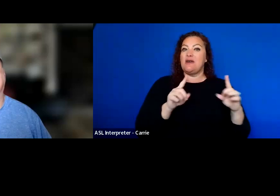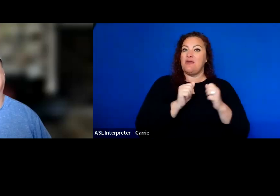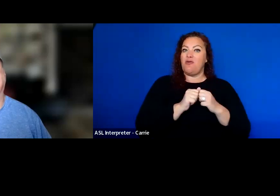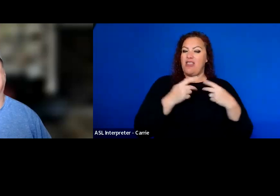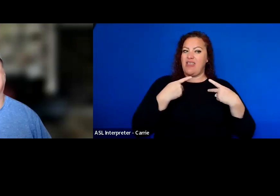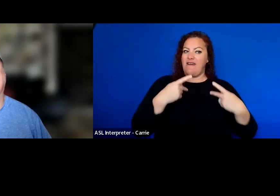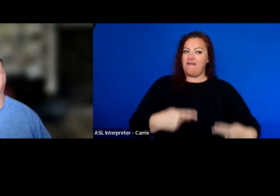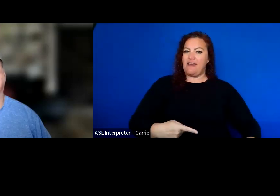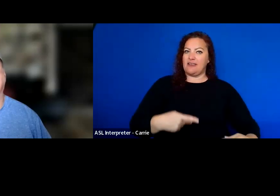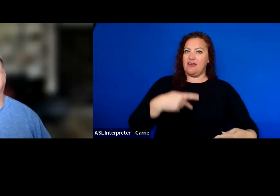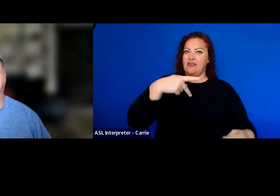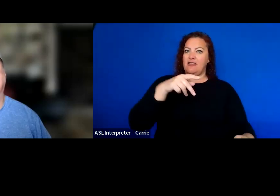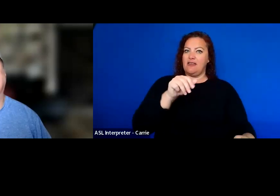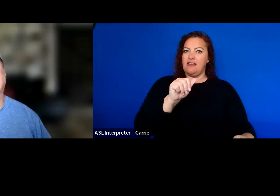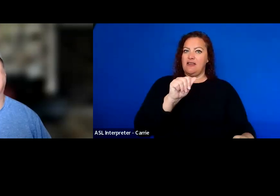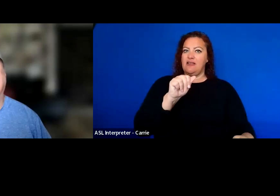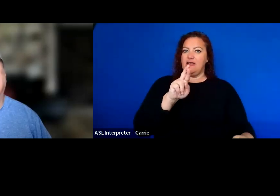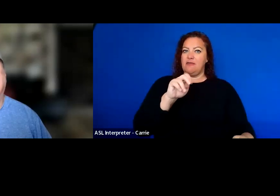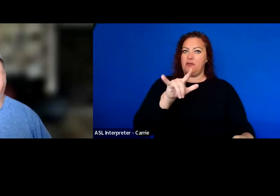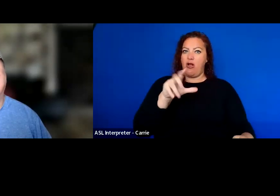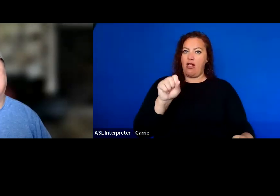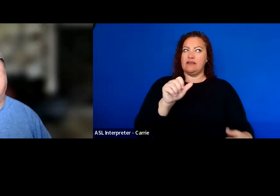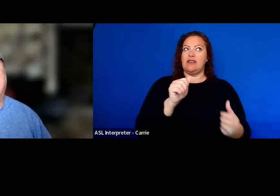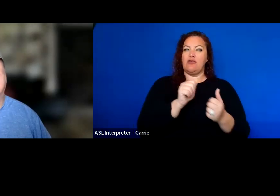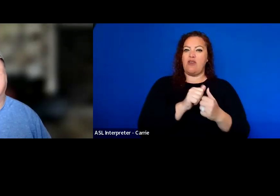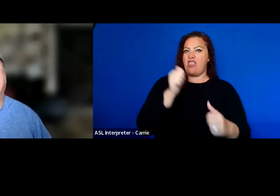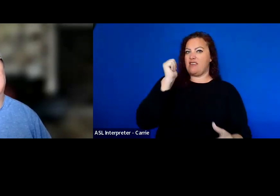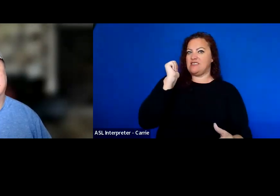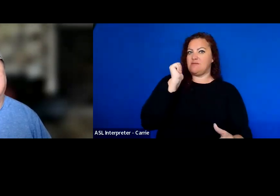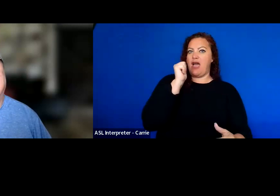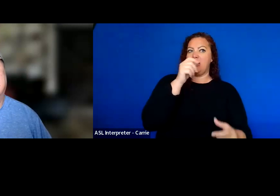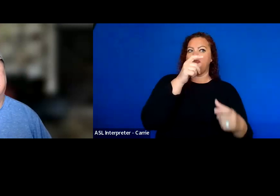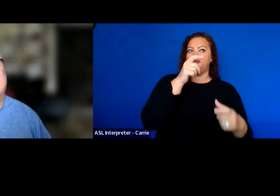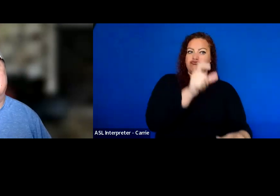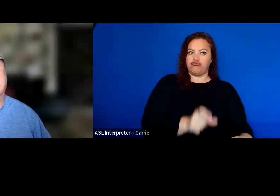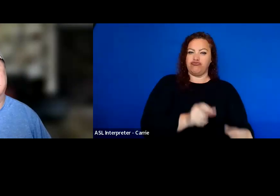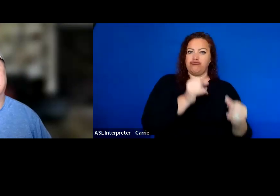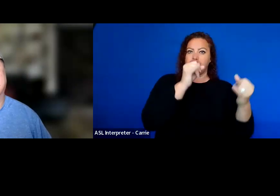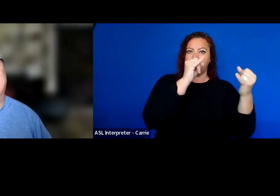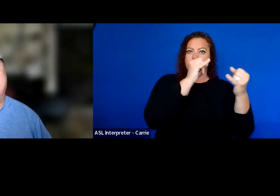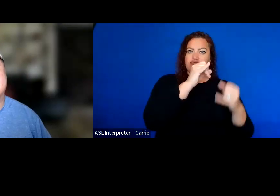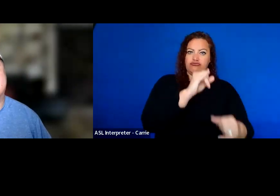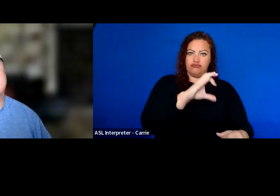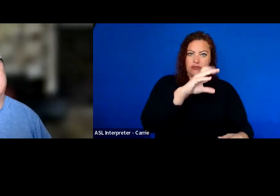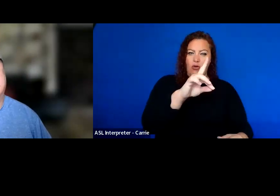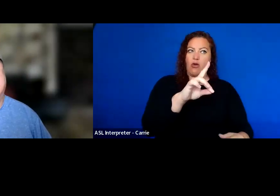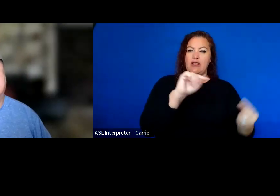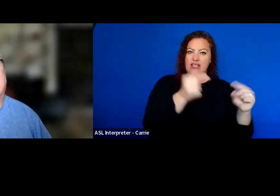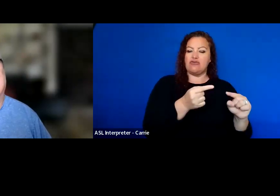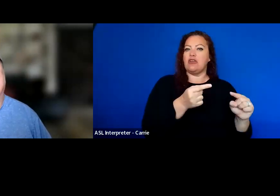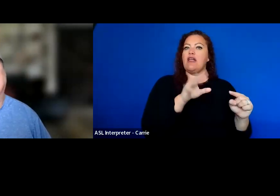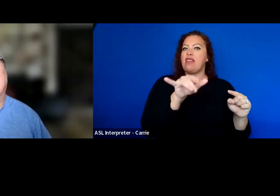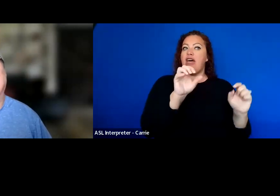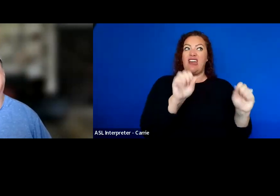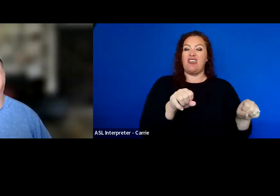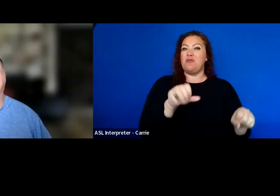physical paralysis, at least with spinal cord injury, it can be as high as 50% of us, half of us